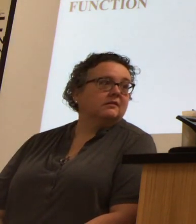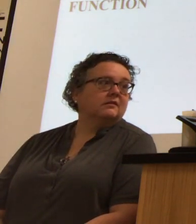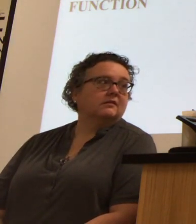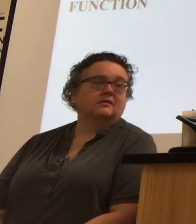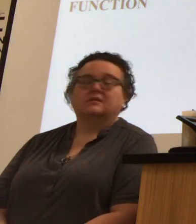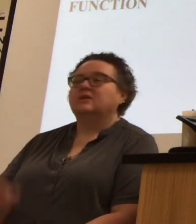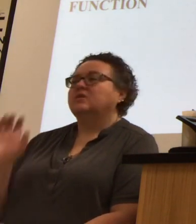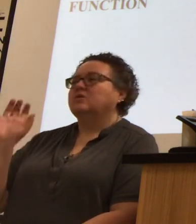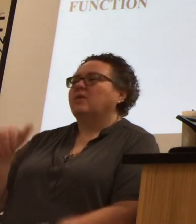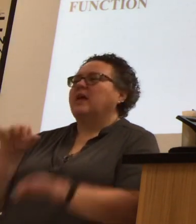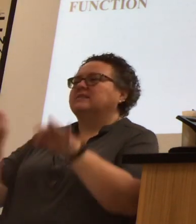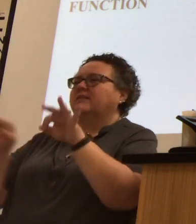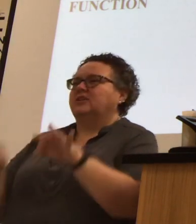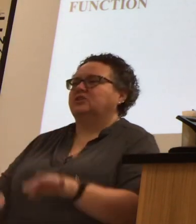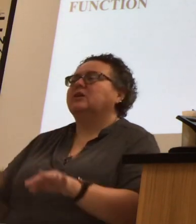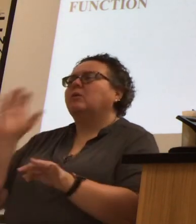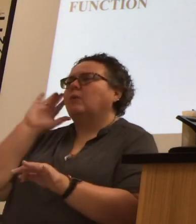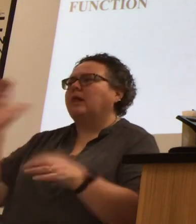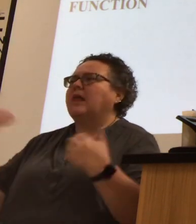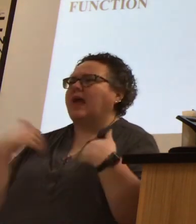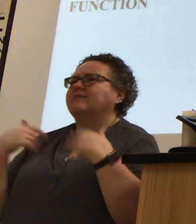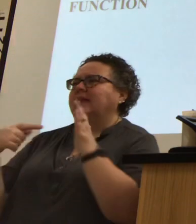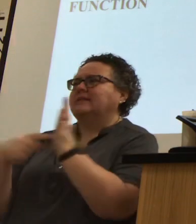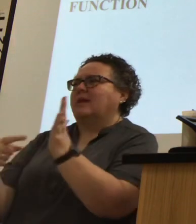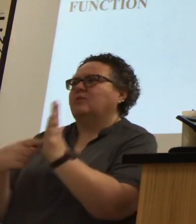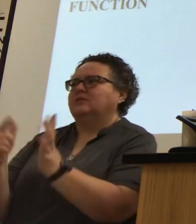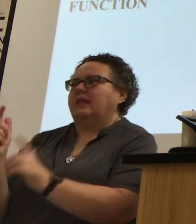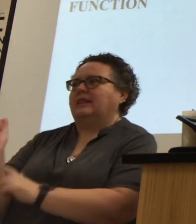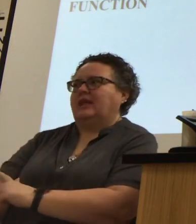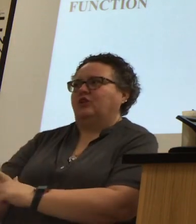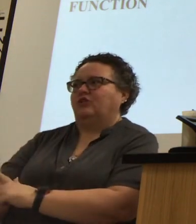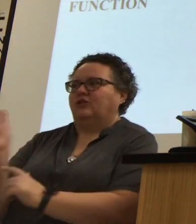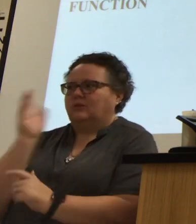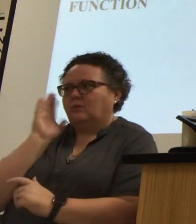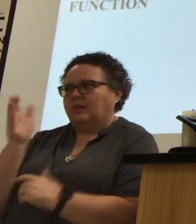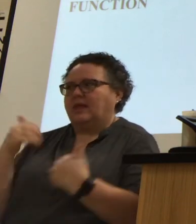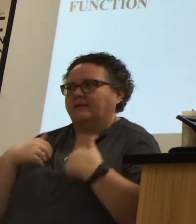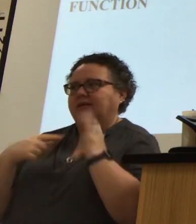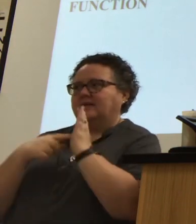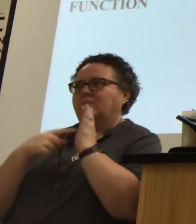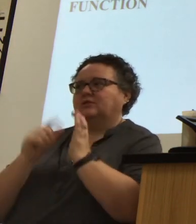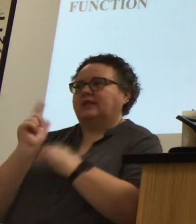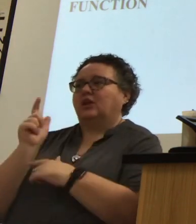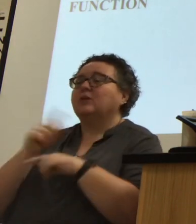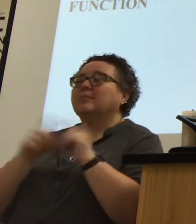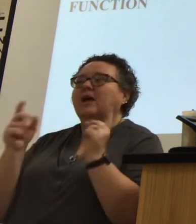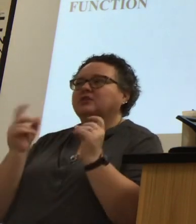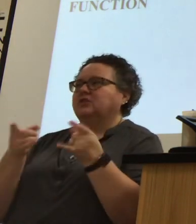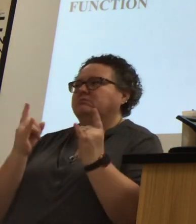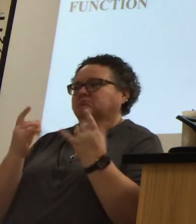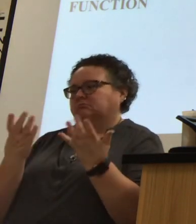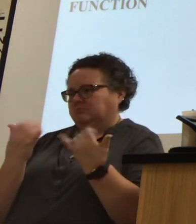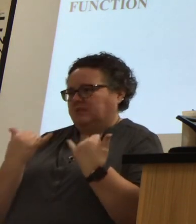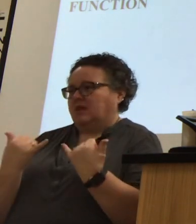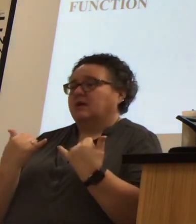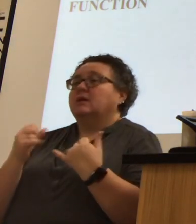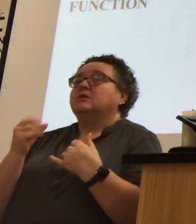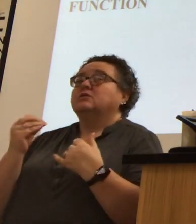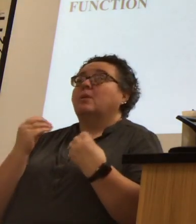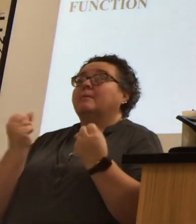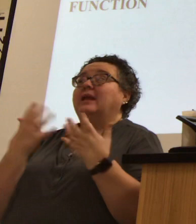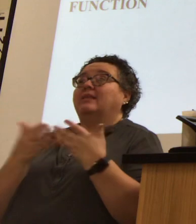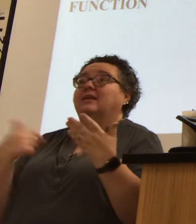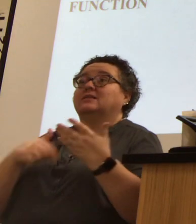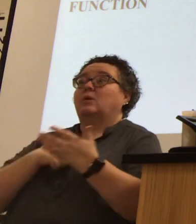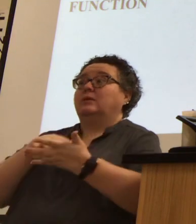So that's the definition. We'll go through examples later, okay? But just right off the bat, a lot of things we